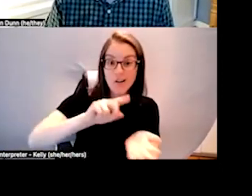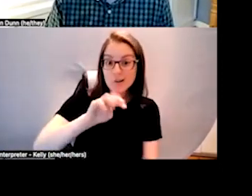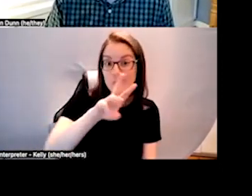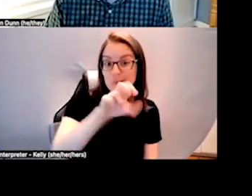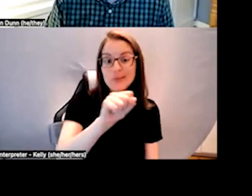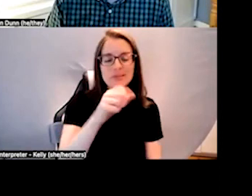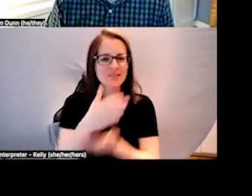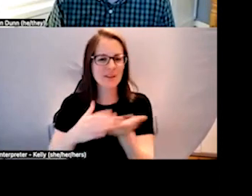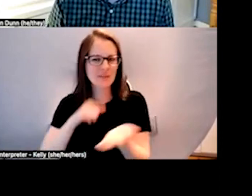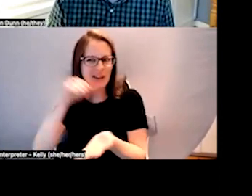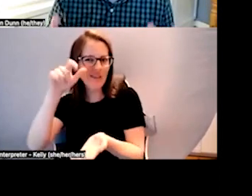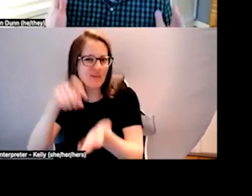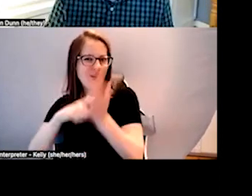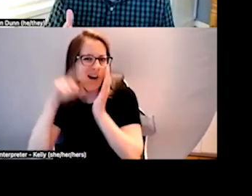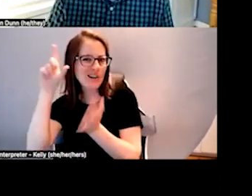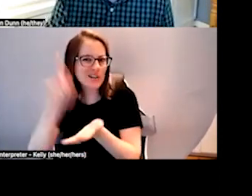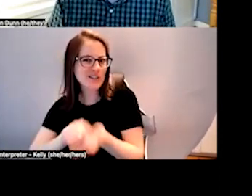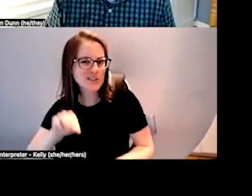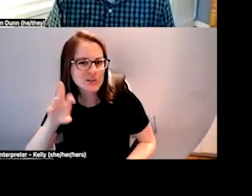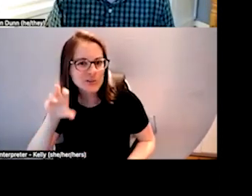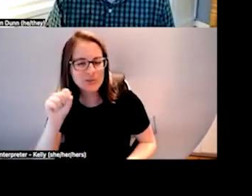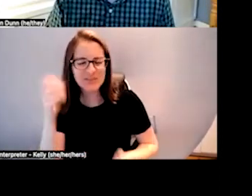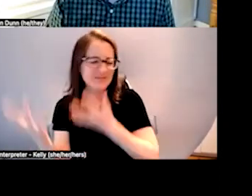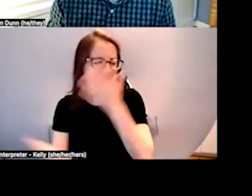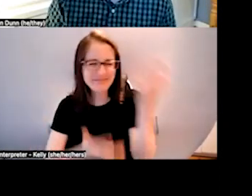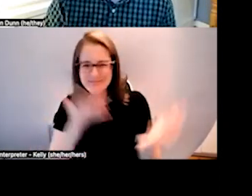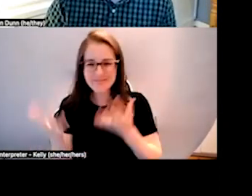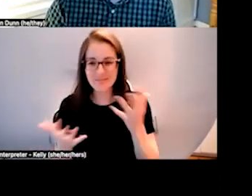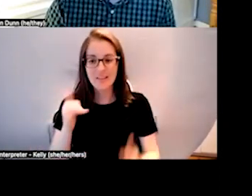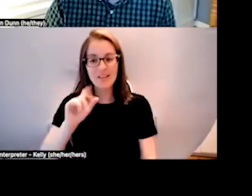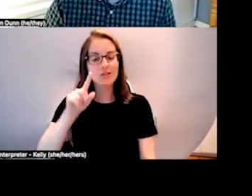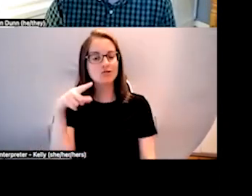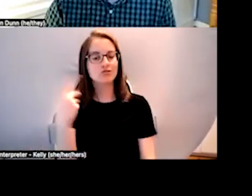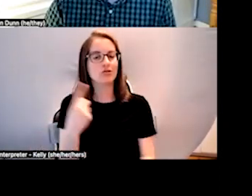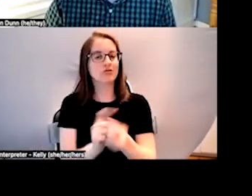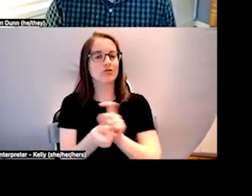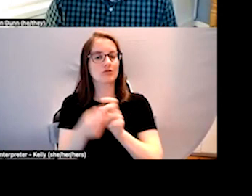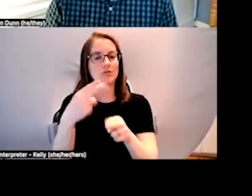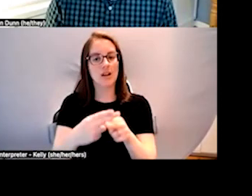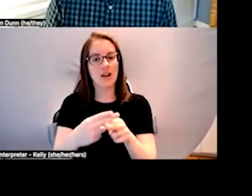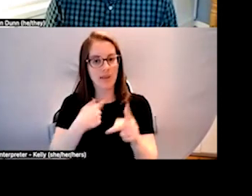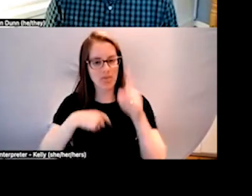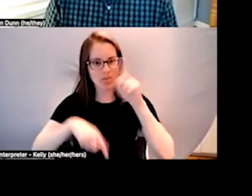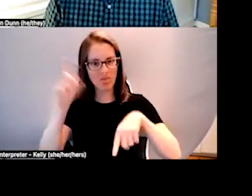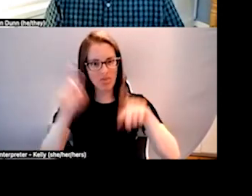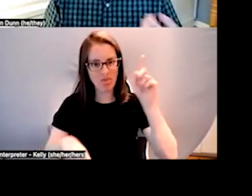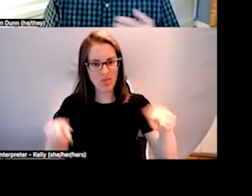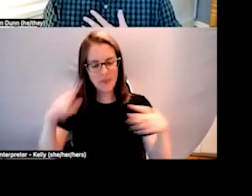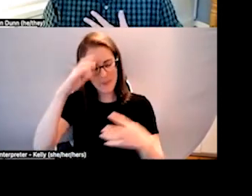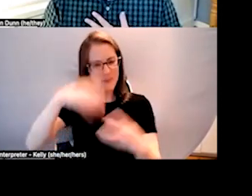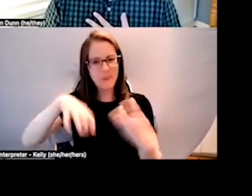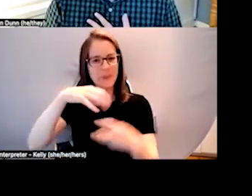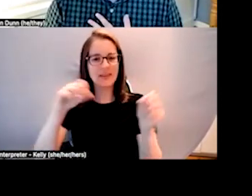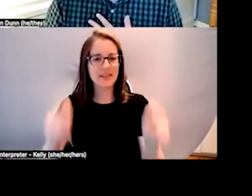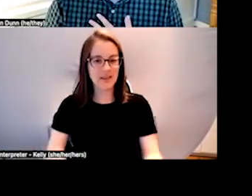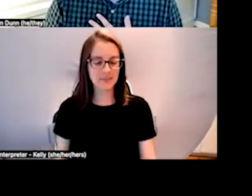and inconsistencies just in the first step of a name change in Massachusetts. All right, last slide I